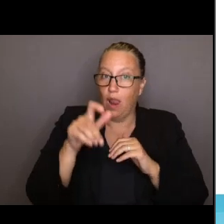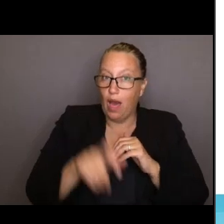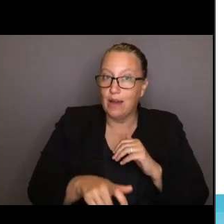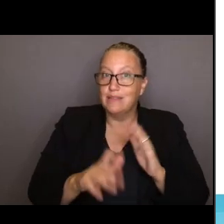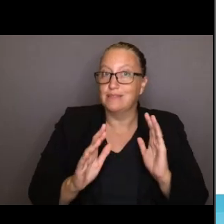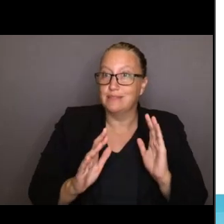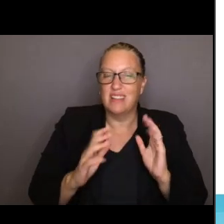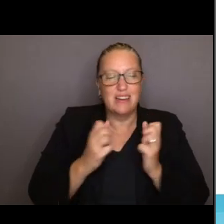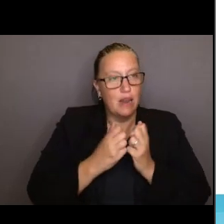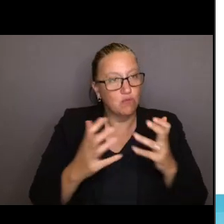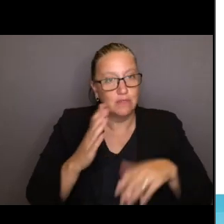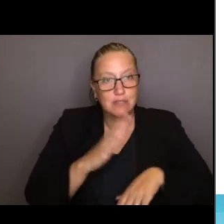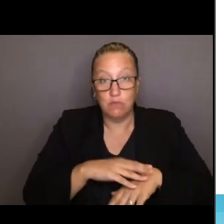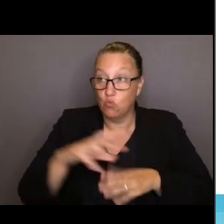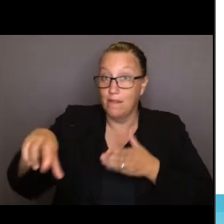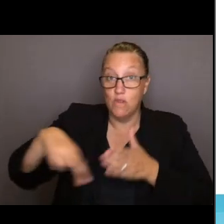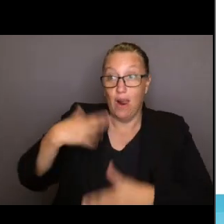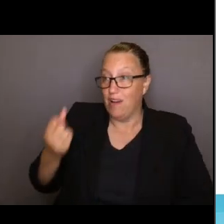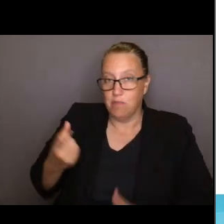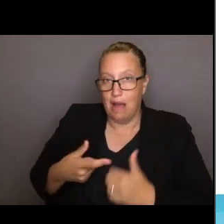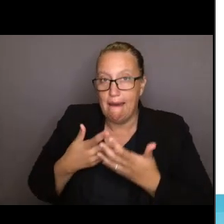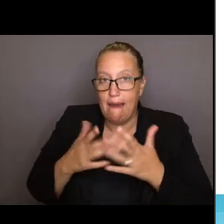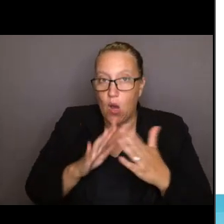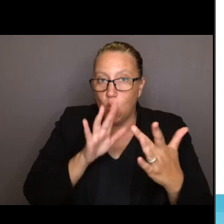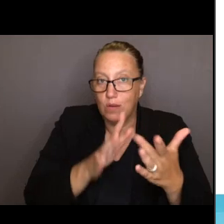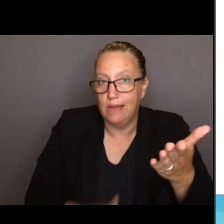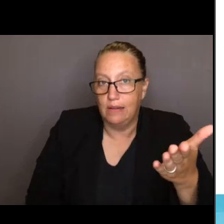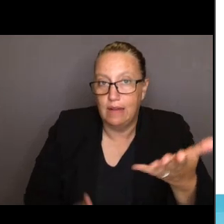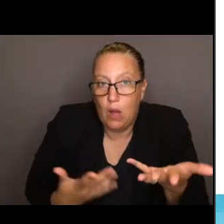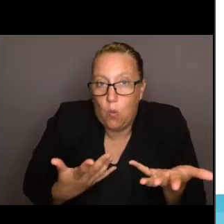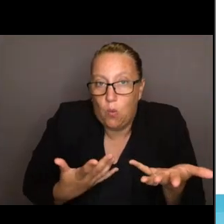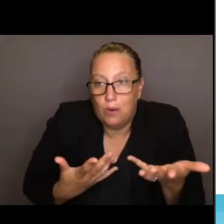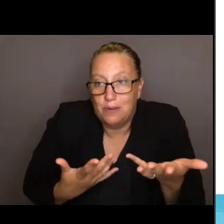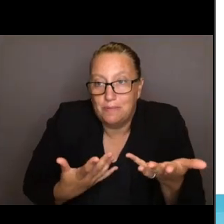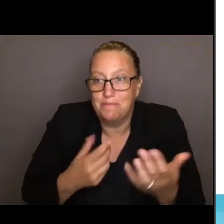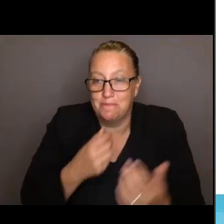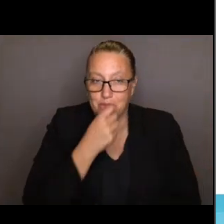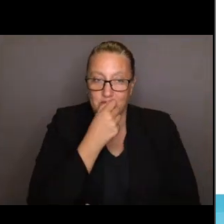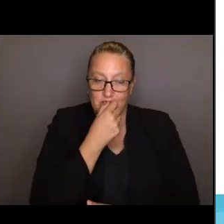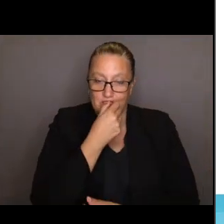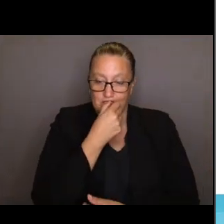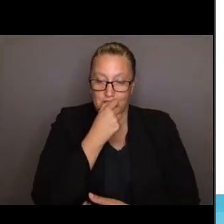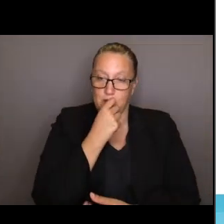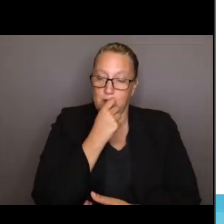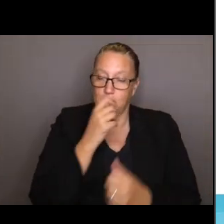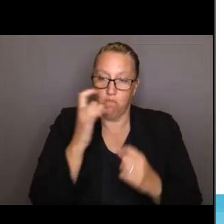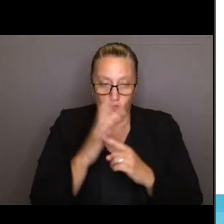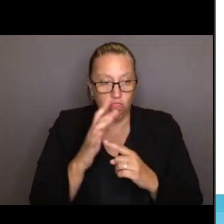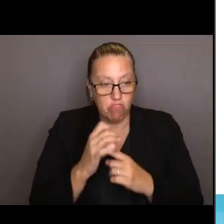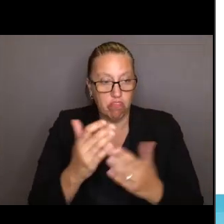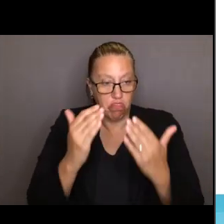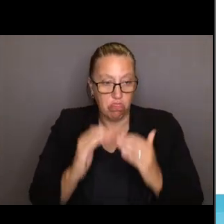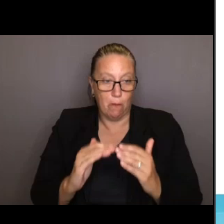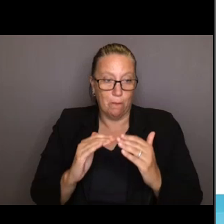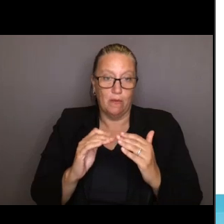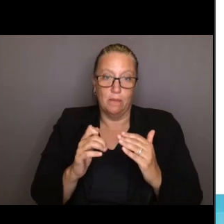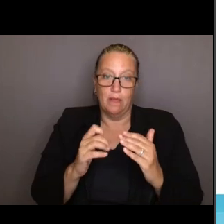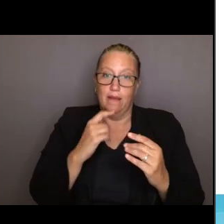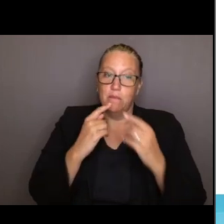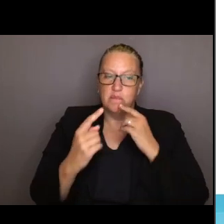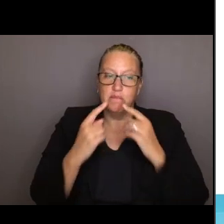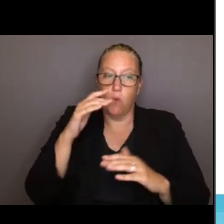times we actually get referrals and we've got no way of contacting the client, and the safety measures as to, is the number safe